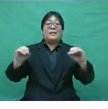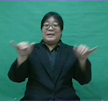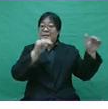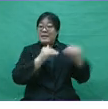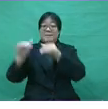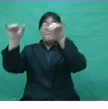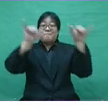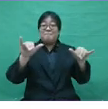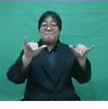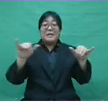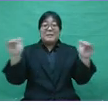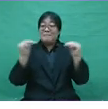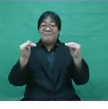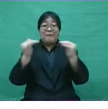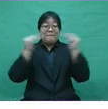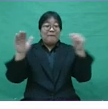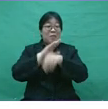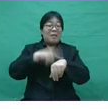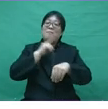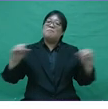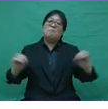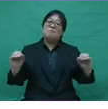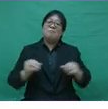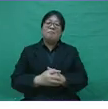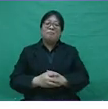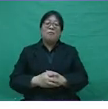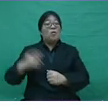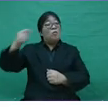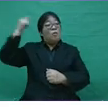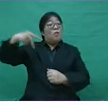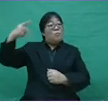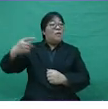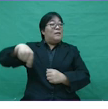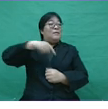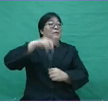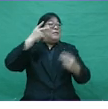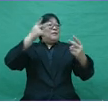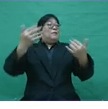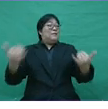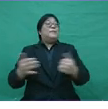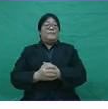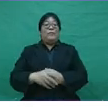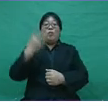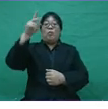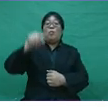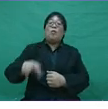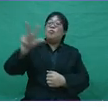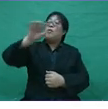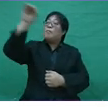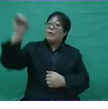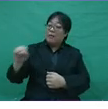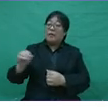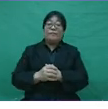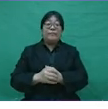as full-time workers. Ladies and gentlemen, as we can see, only 12.3% of the